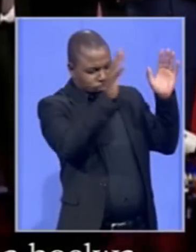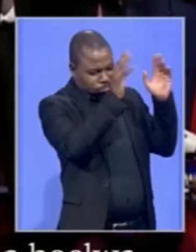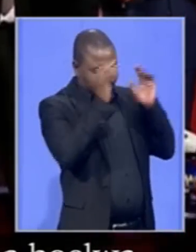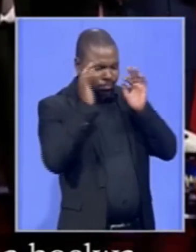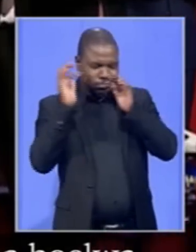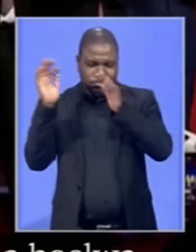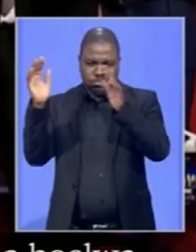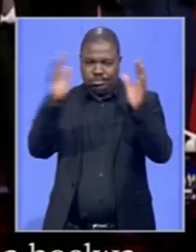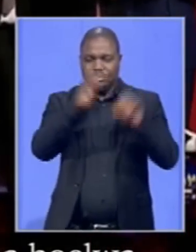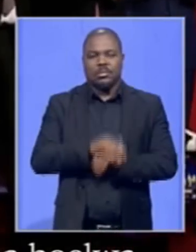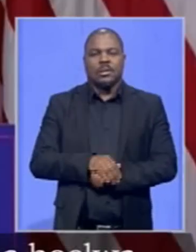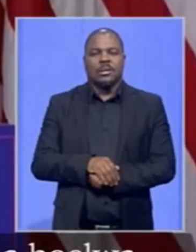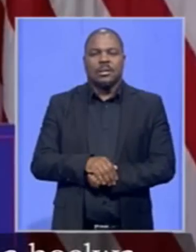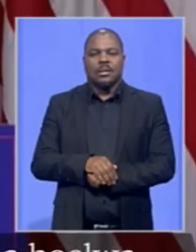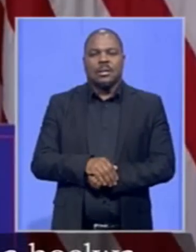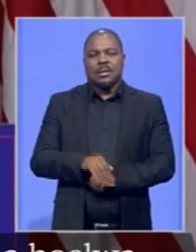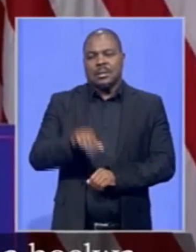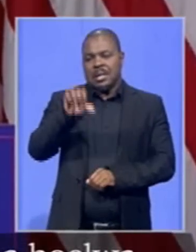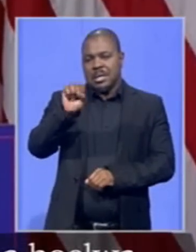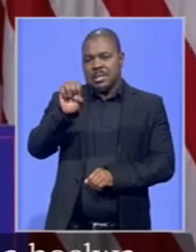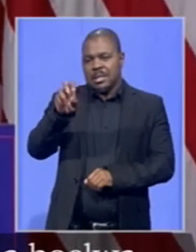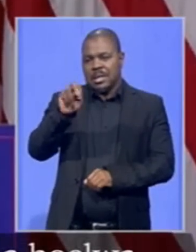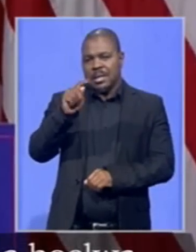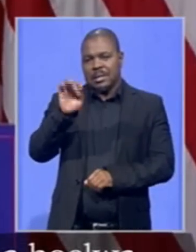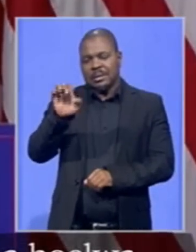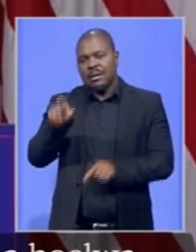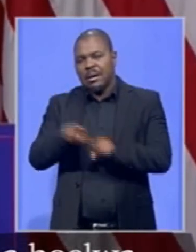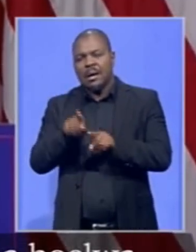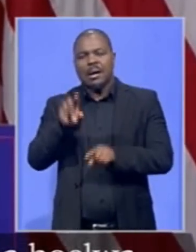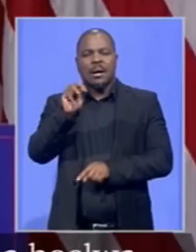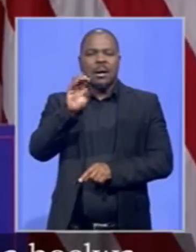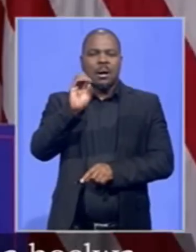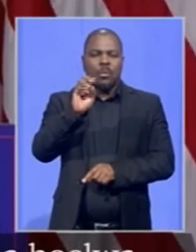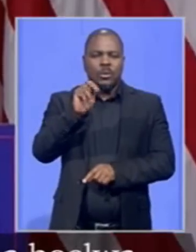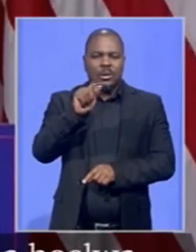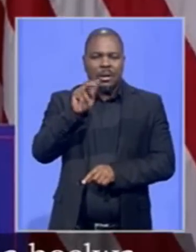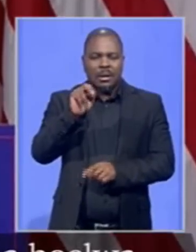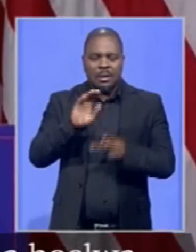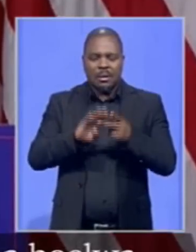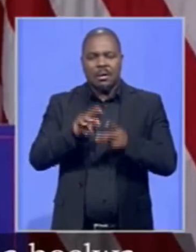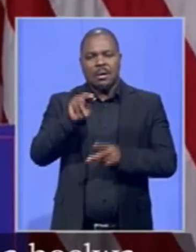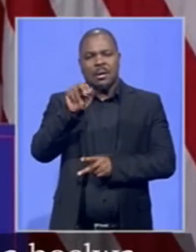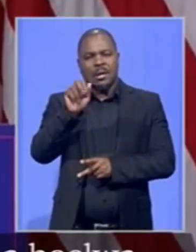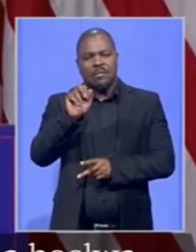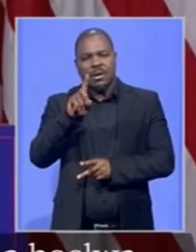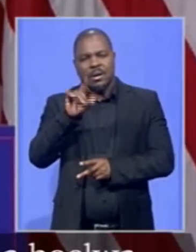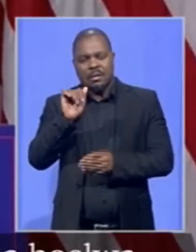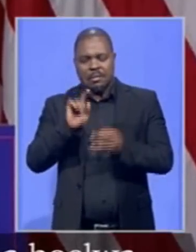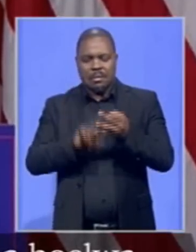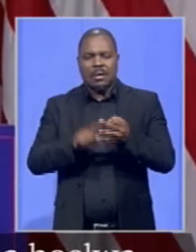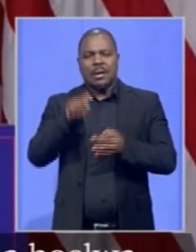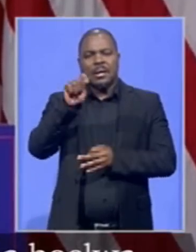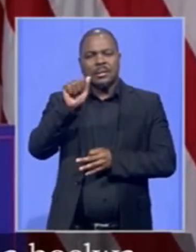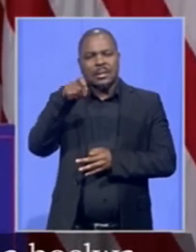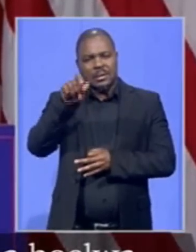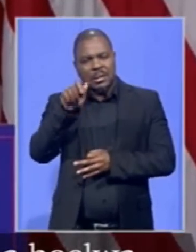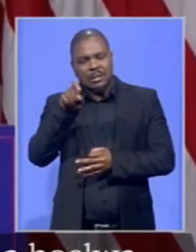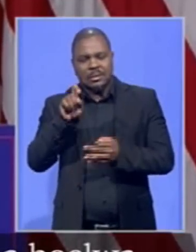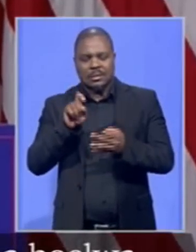And the Senate races in Montana, Nevada, Texas,